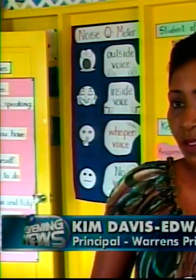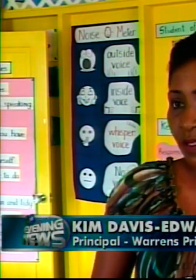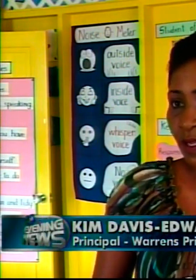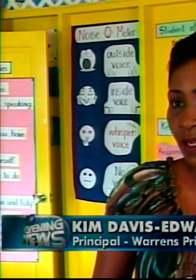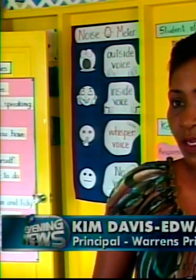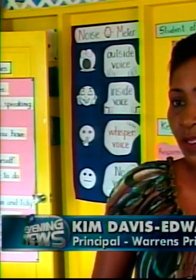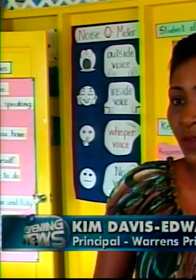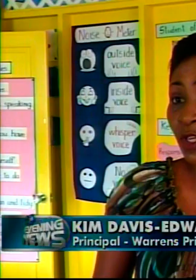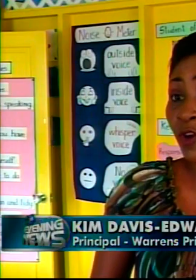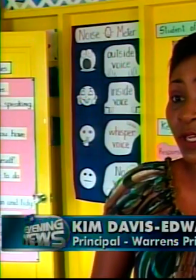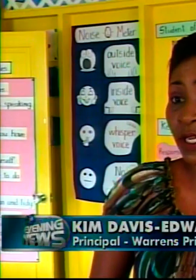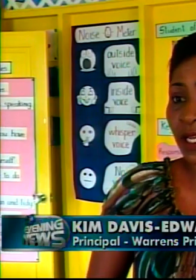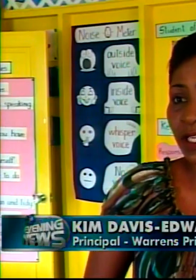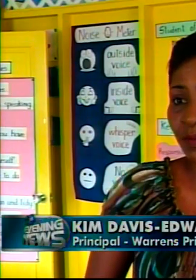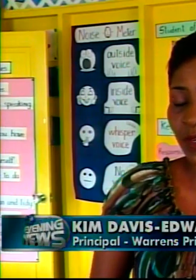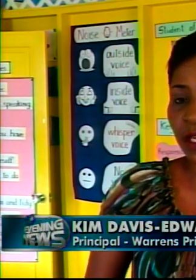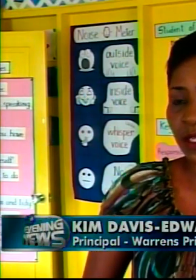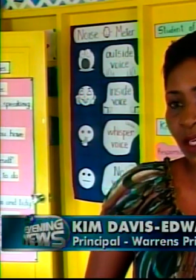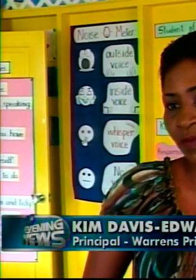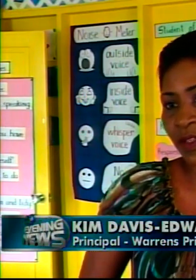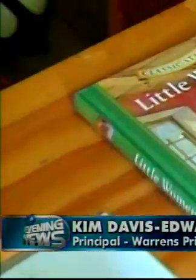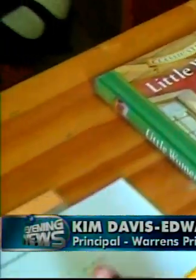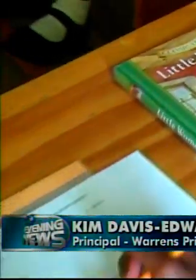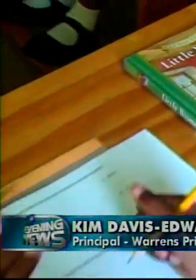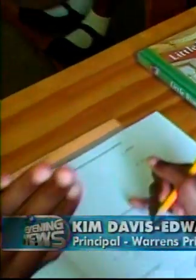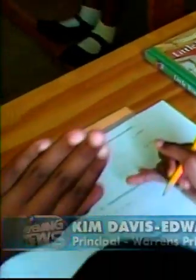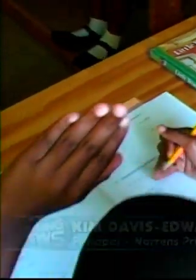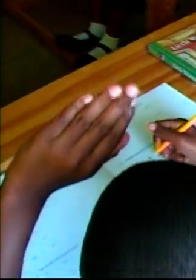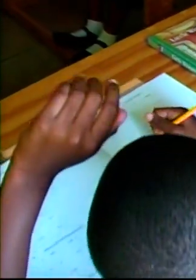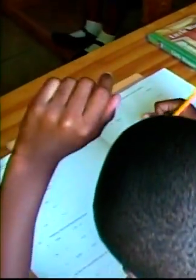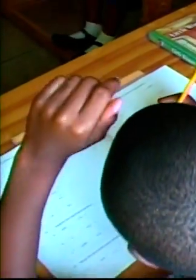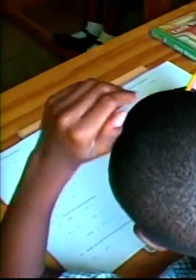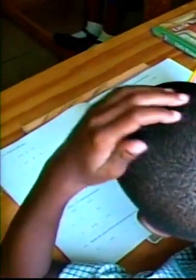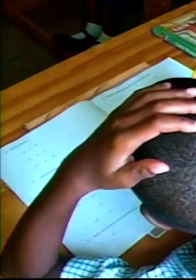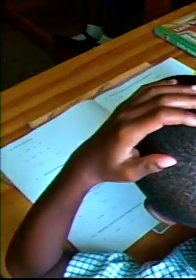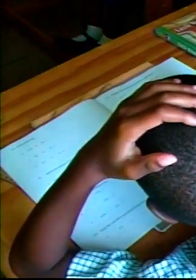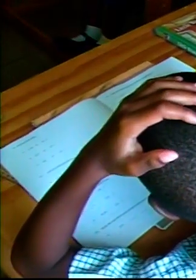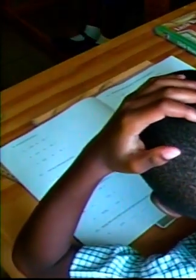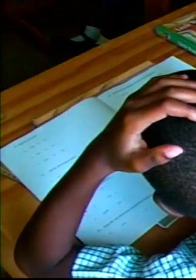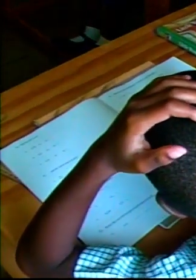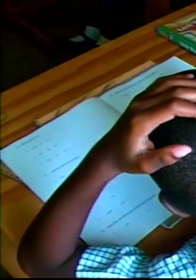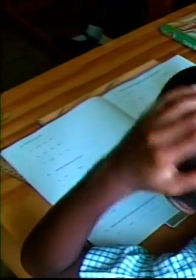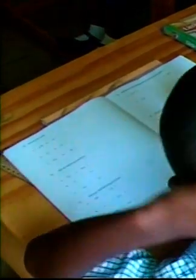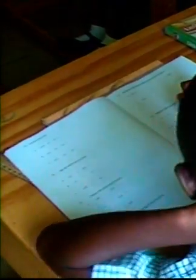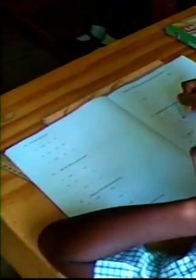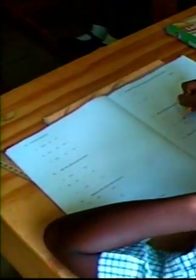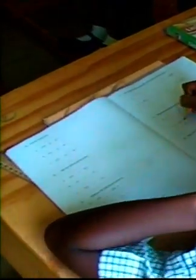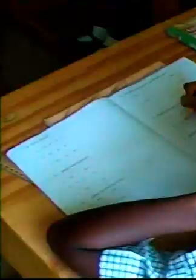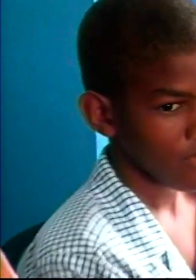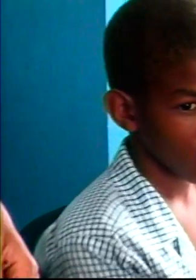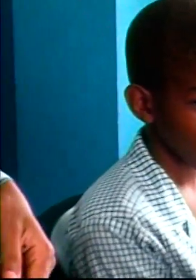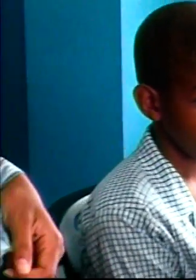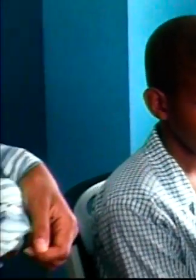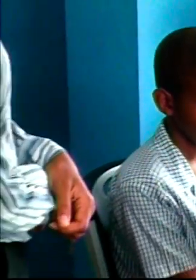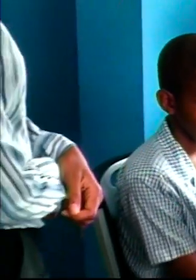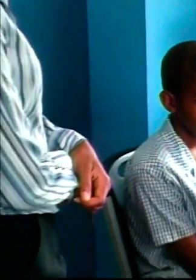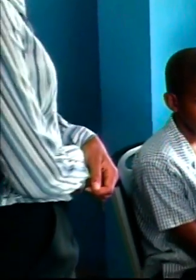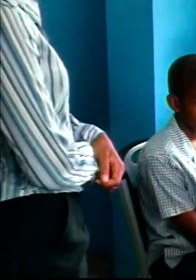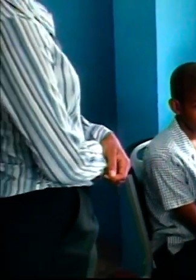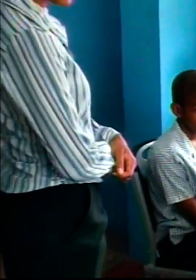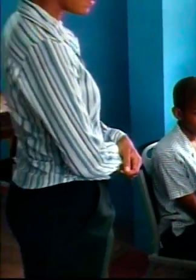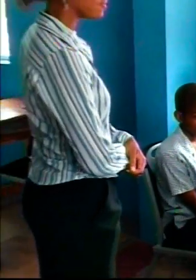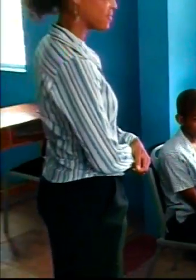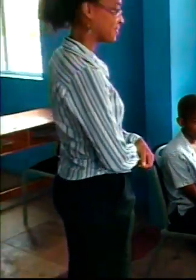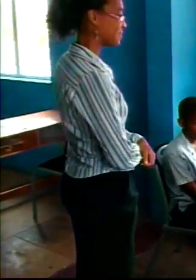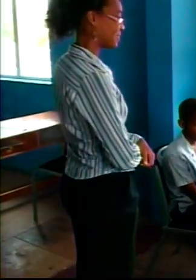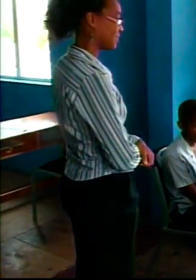grasping the learning that is being given. Well, Zara was not available for the interview, but Kedar was. He